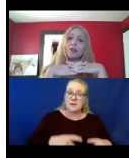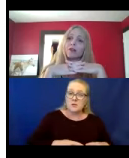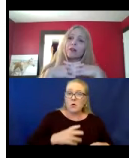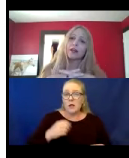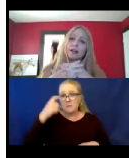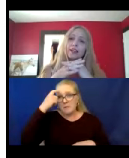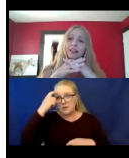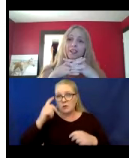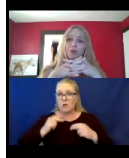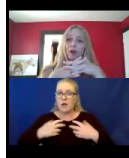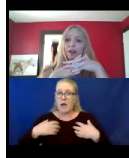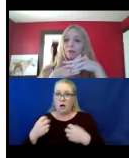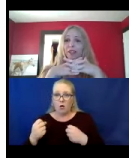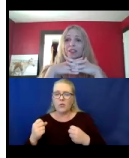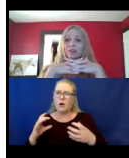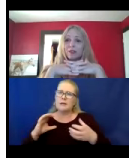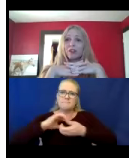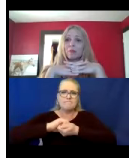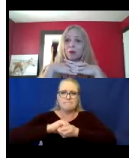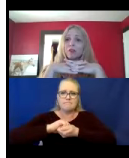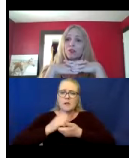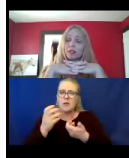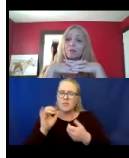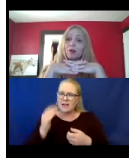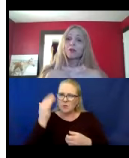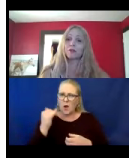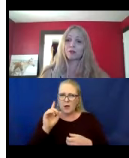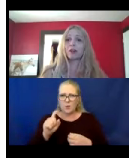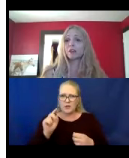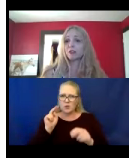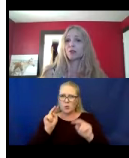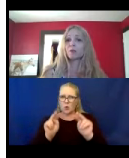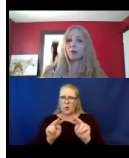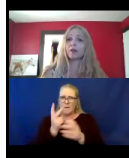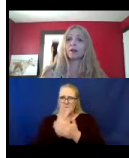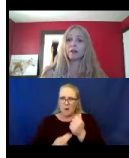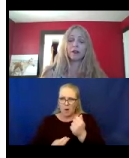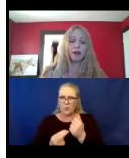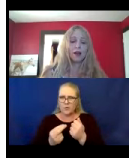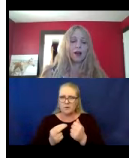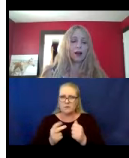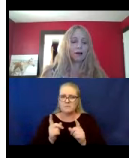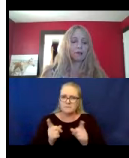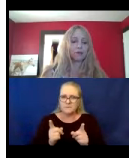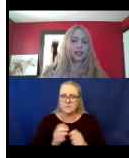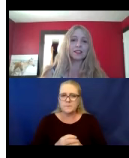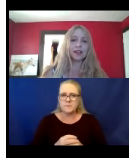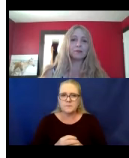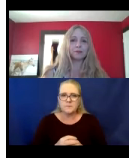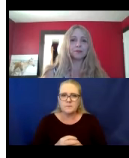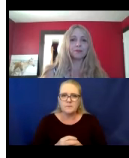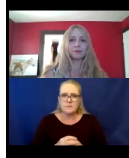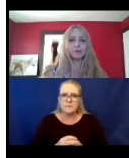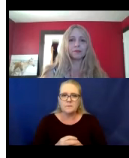affect each other. And again, that's why we need to look at both and treating both if those factors are both there. Next